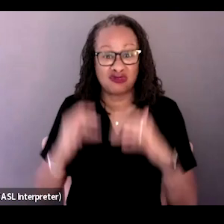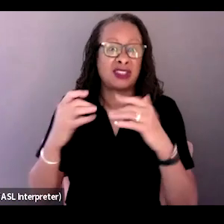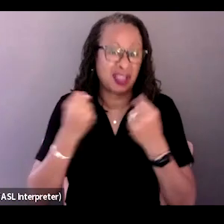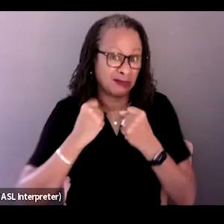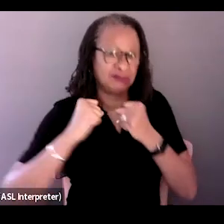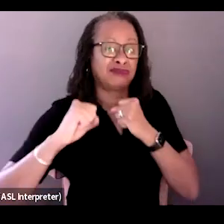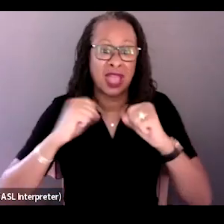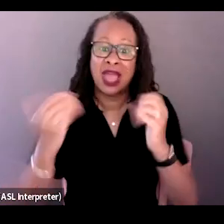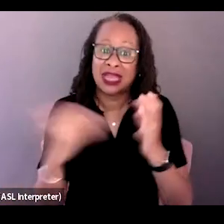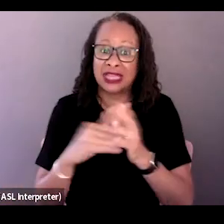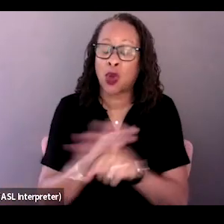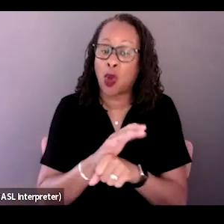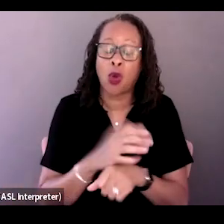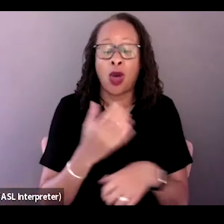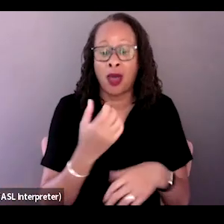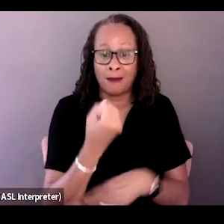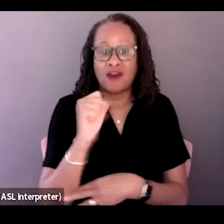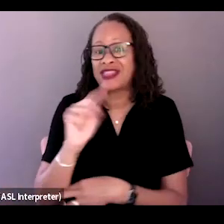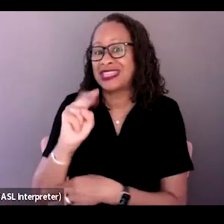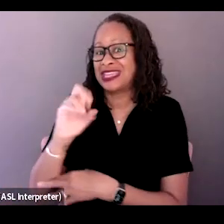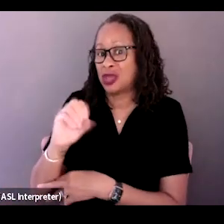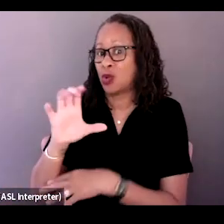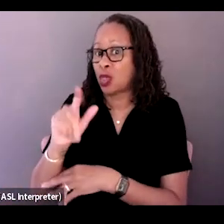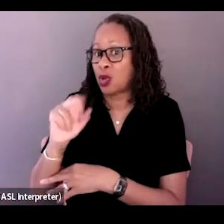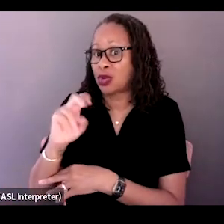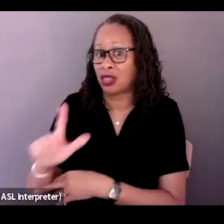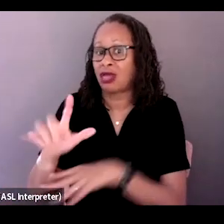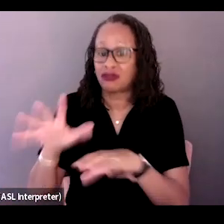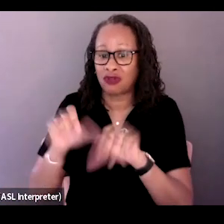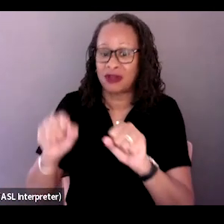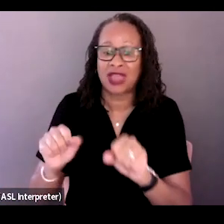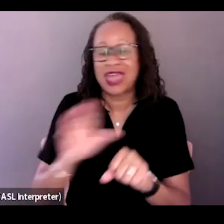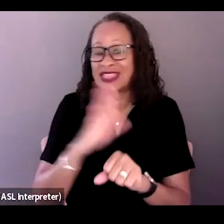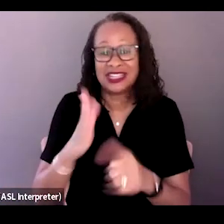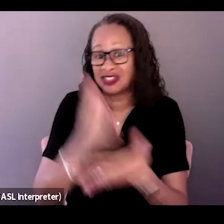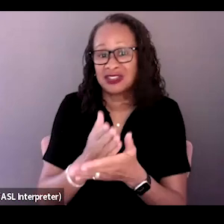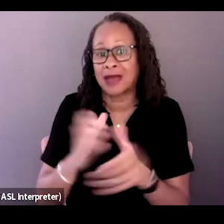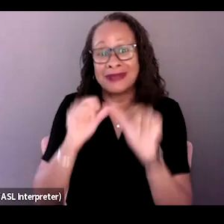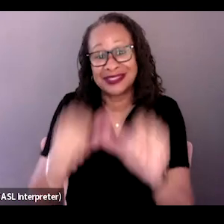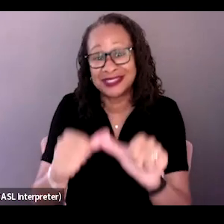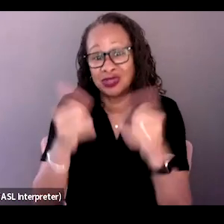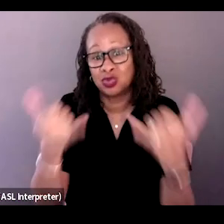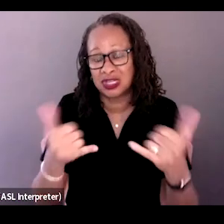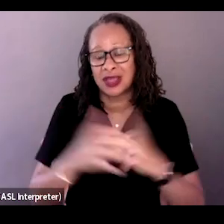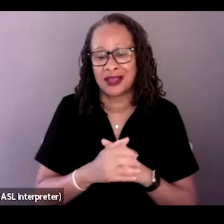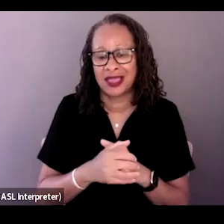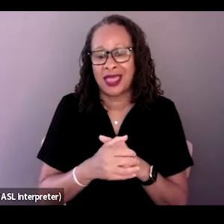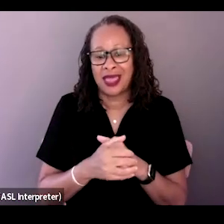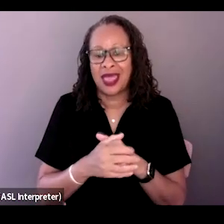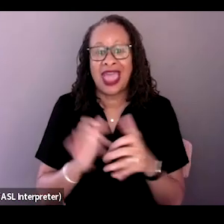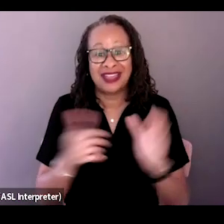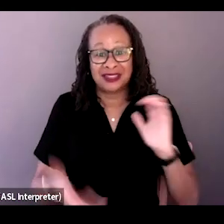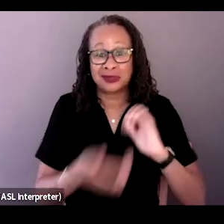movement, against this neo-colonial grab, and that has never stopped, but that is still continuing. So that's in Collision